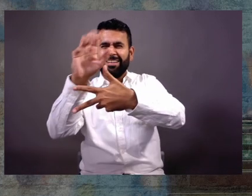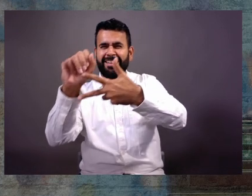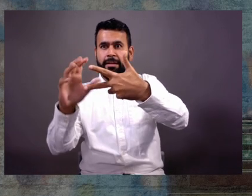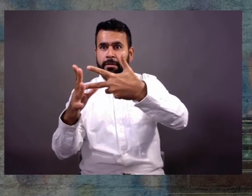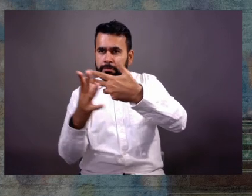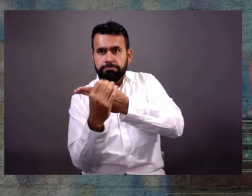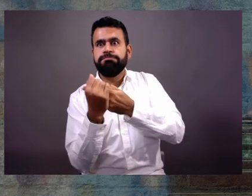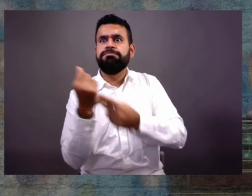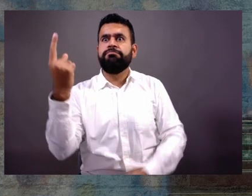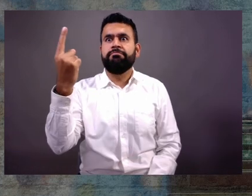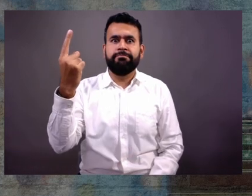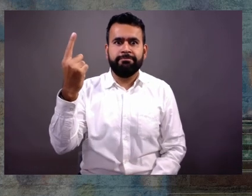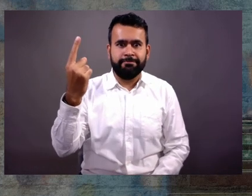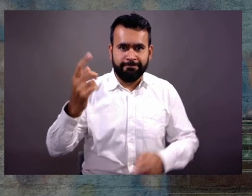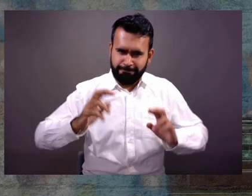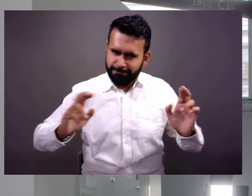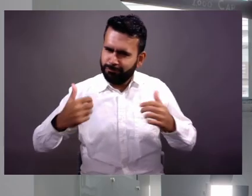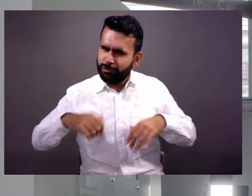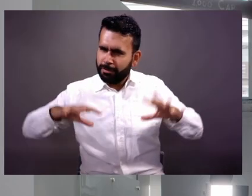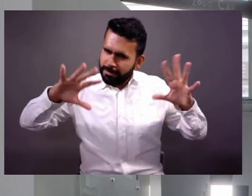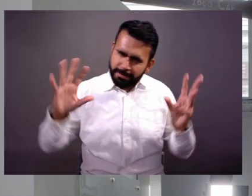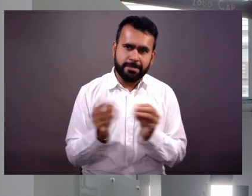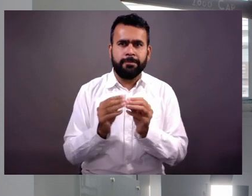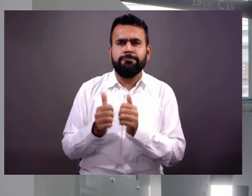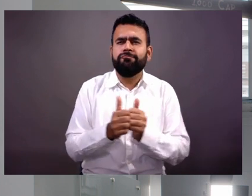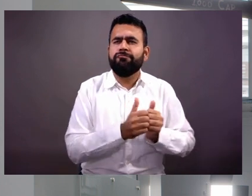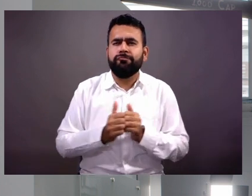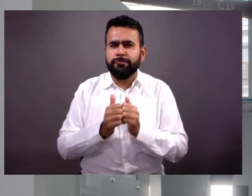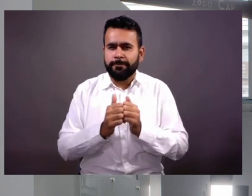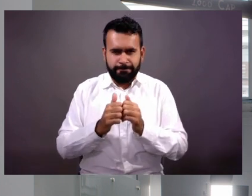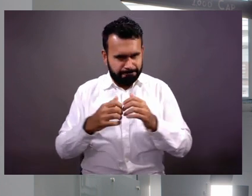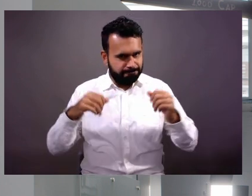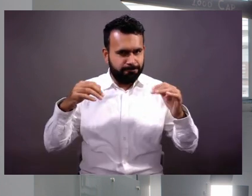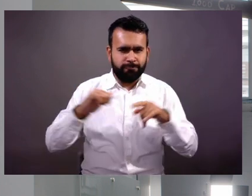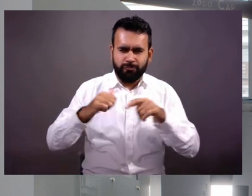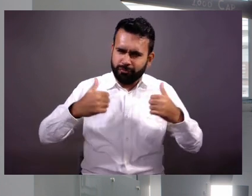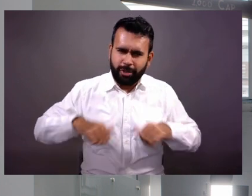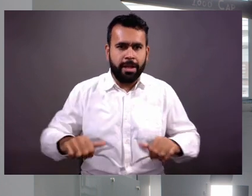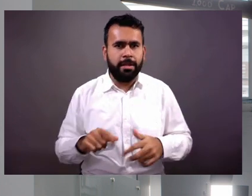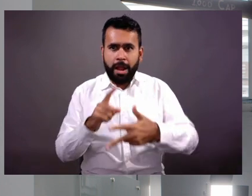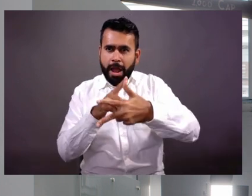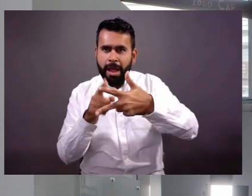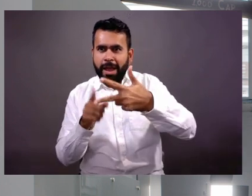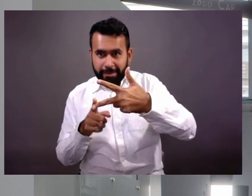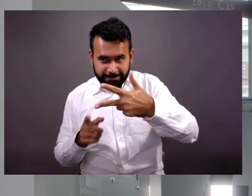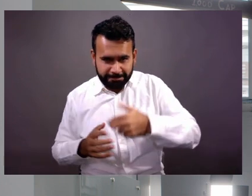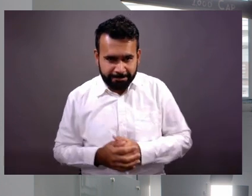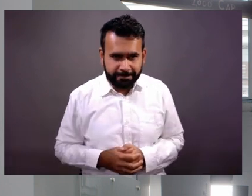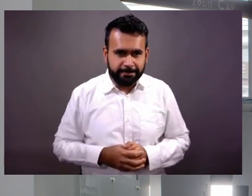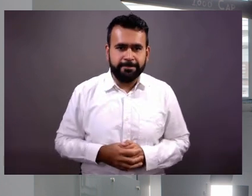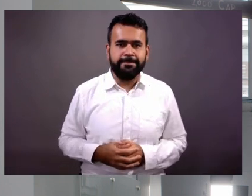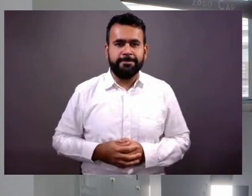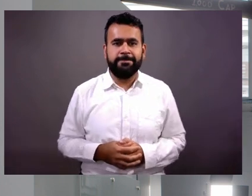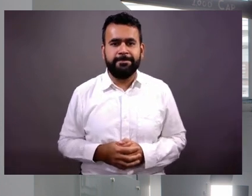Instructions. Try the moves all together. All right, so now we're gonna put all 3 moves together. We're gonna put the Patty Duke, the Biz